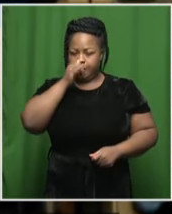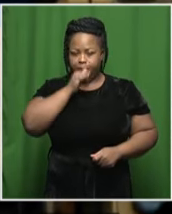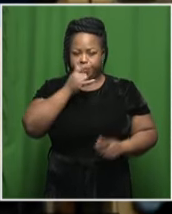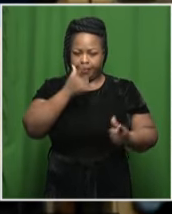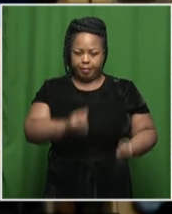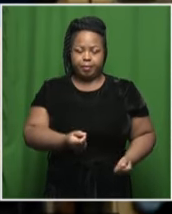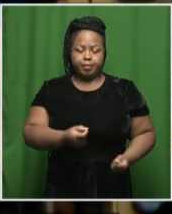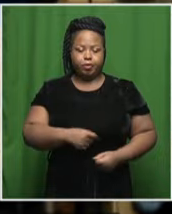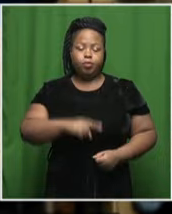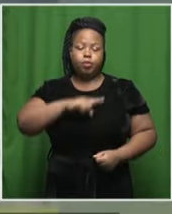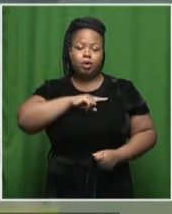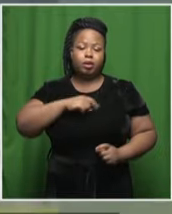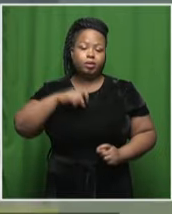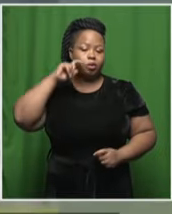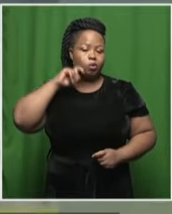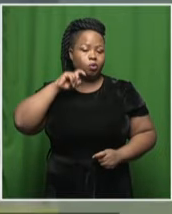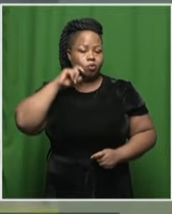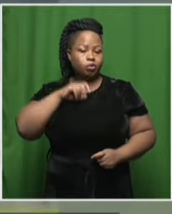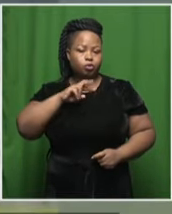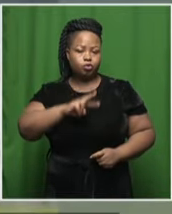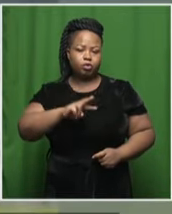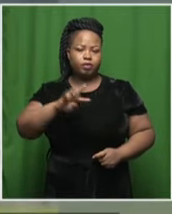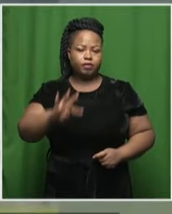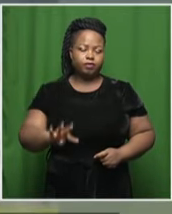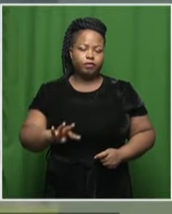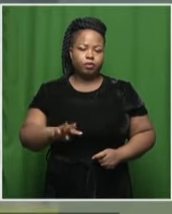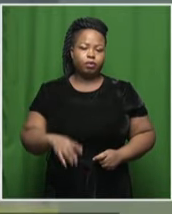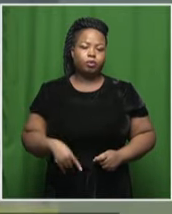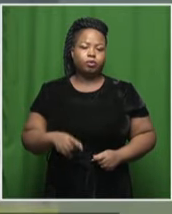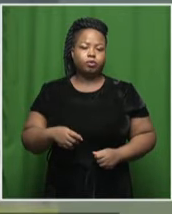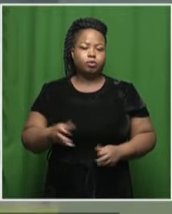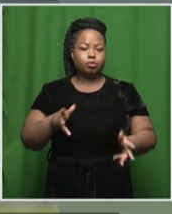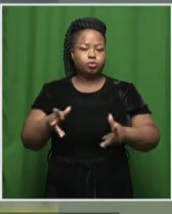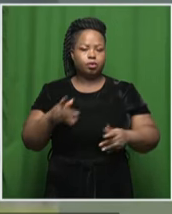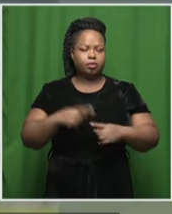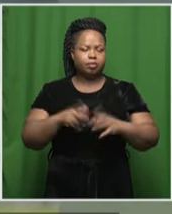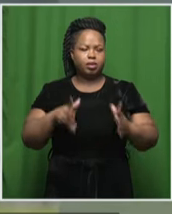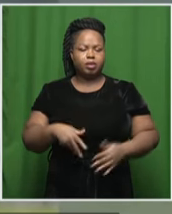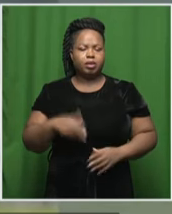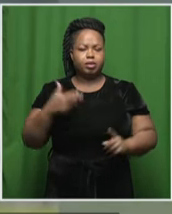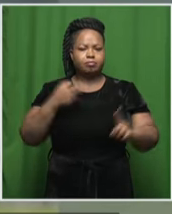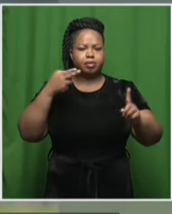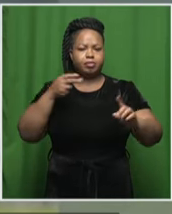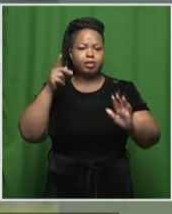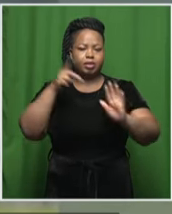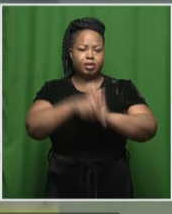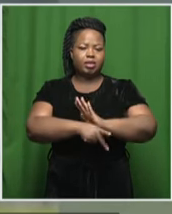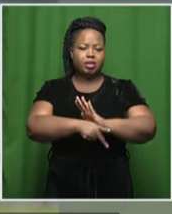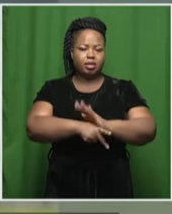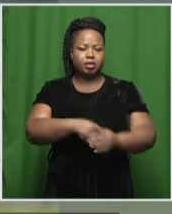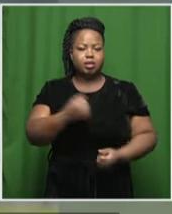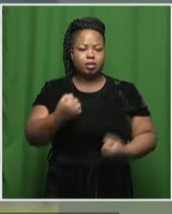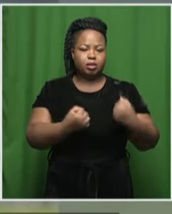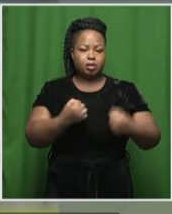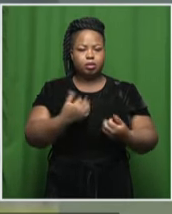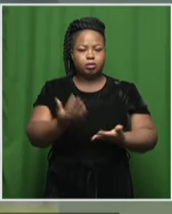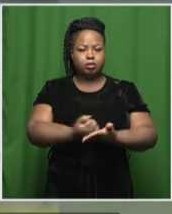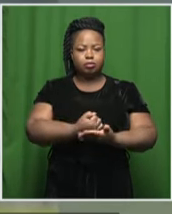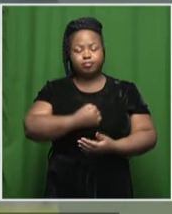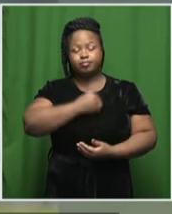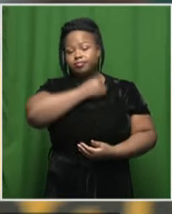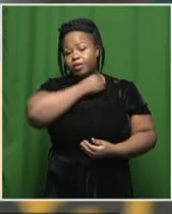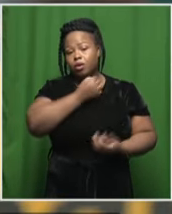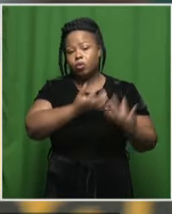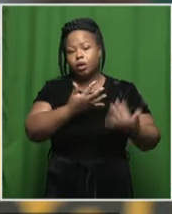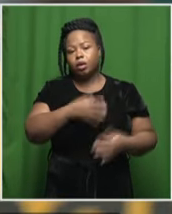a 24-year-old Premiership soccer player was shot and killed before he was hijacked his vehicle in